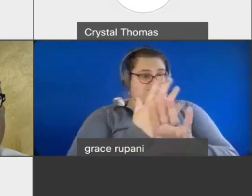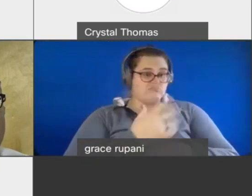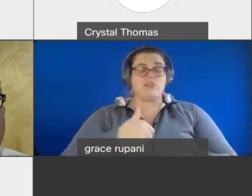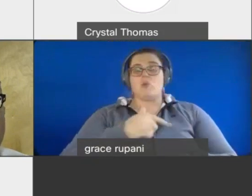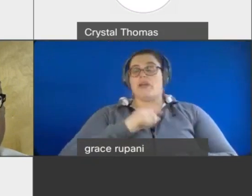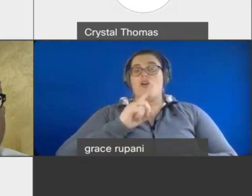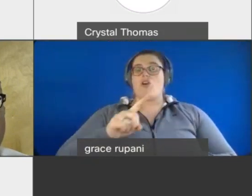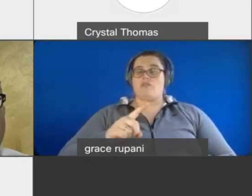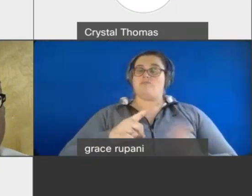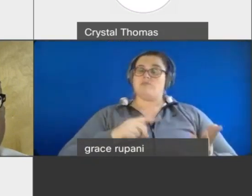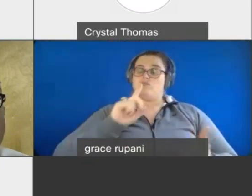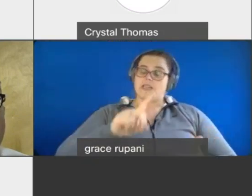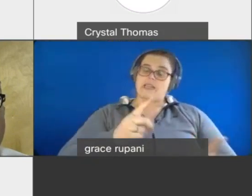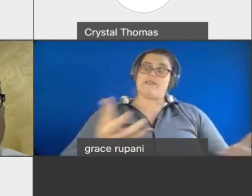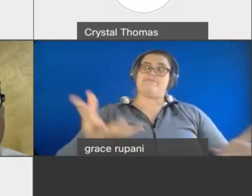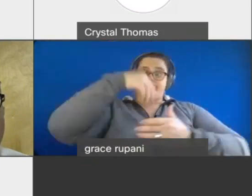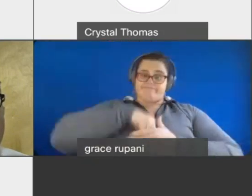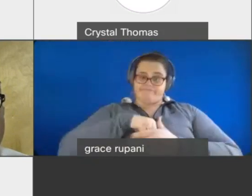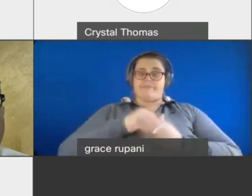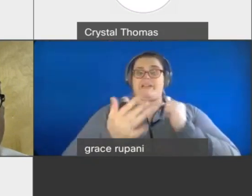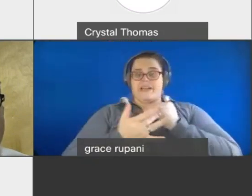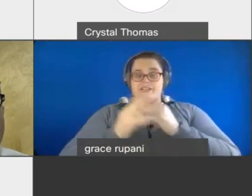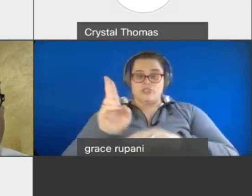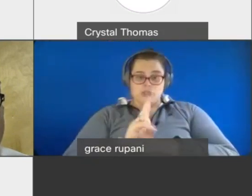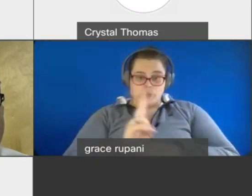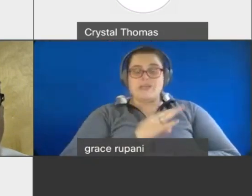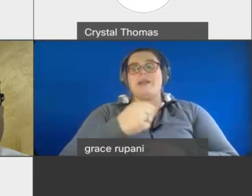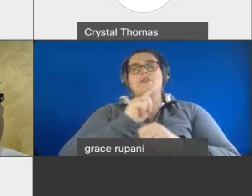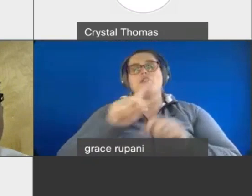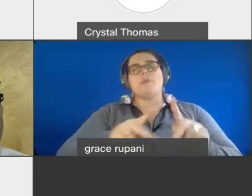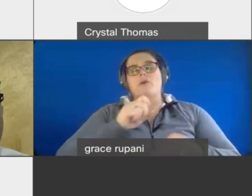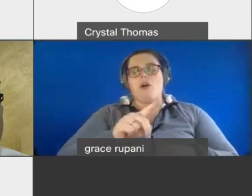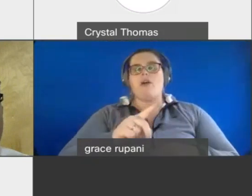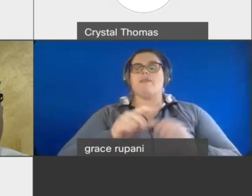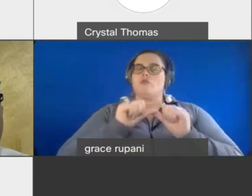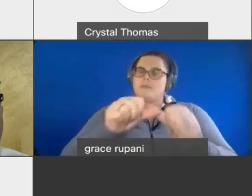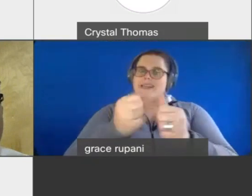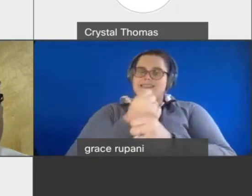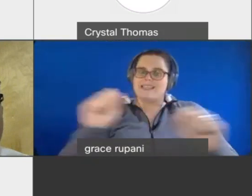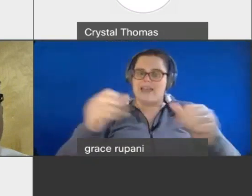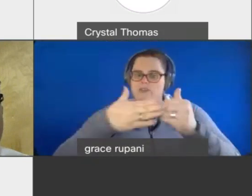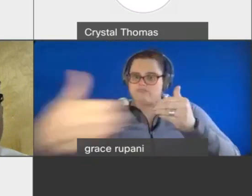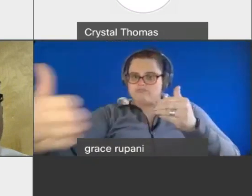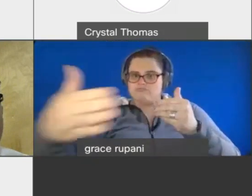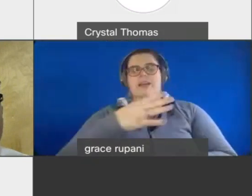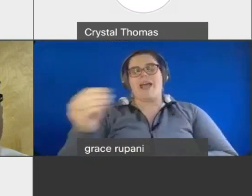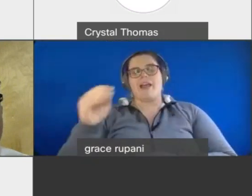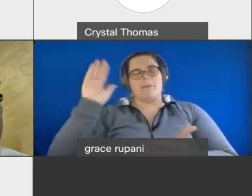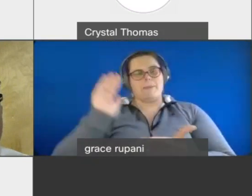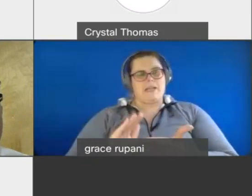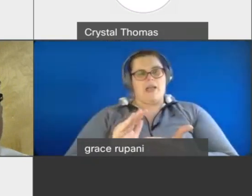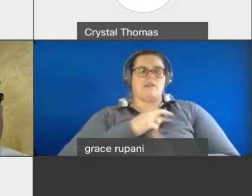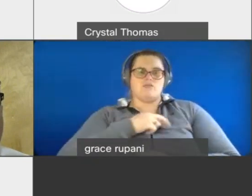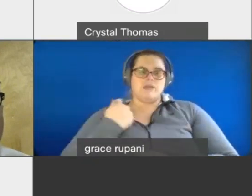also making sure our person supported are going out in the community and making sure that we're remaining safe and mitigating this virus. Thank you so much.